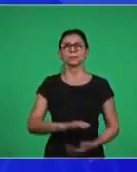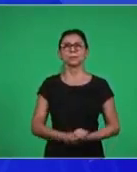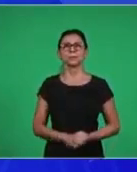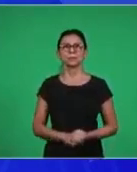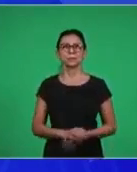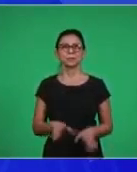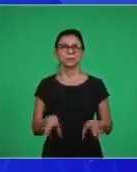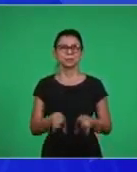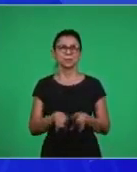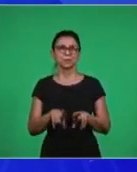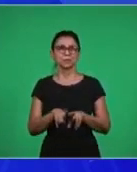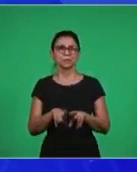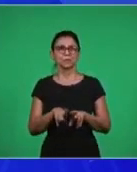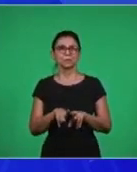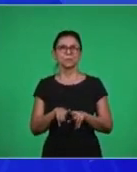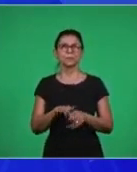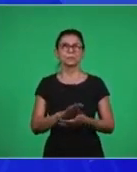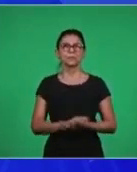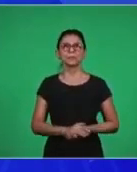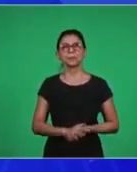students for sign language,